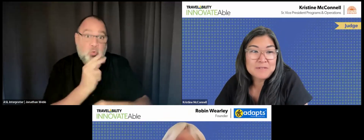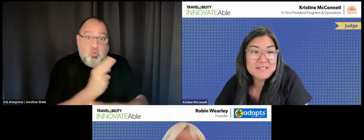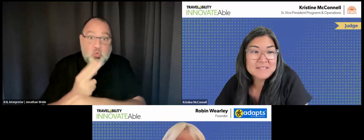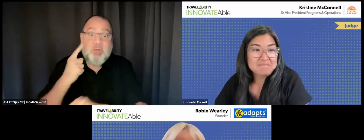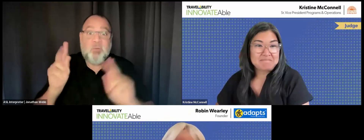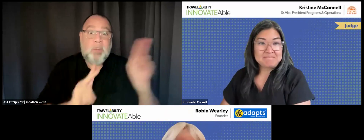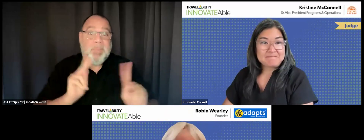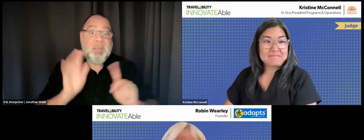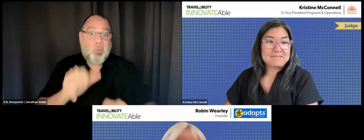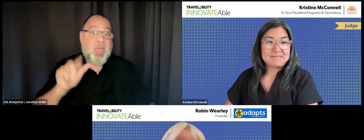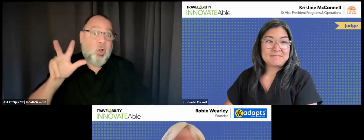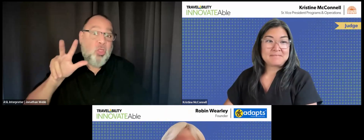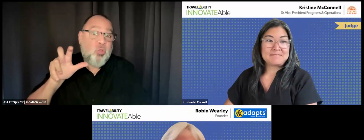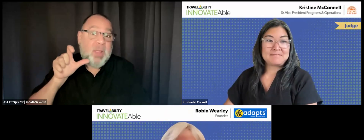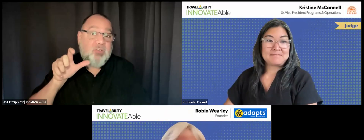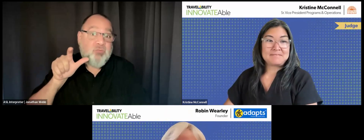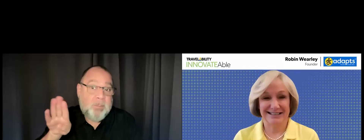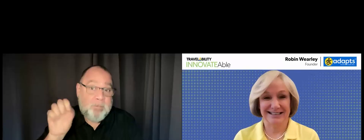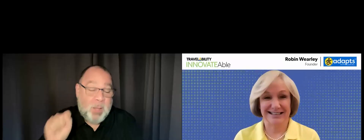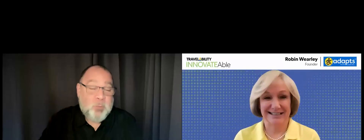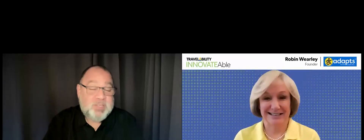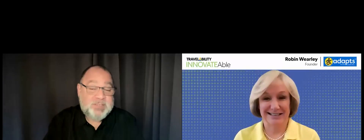It's incredible. Thanks. Thanks.